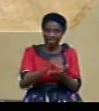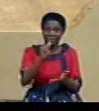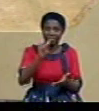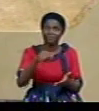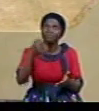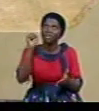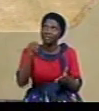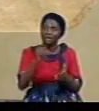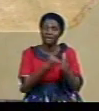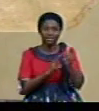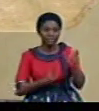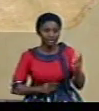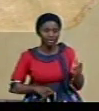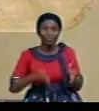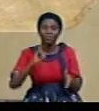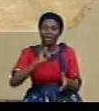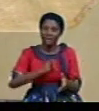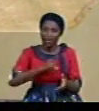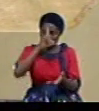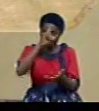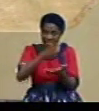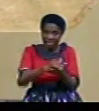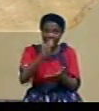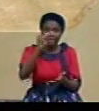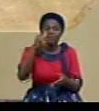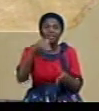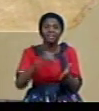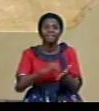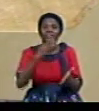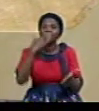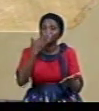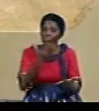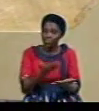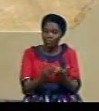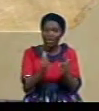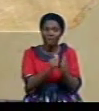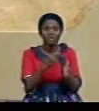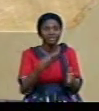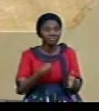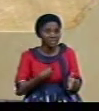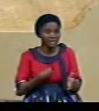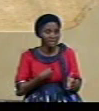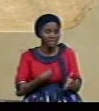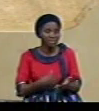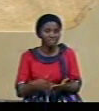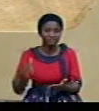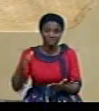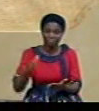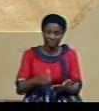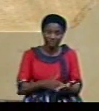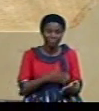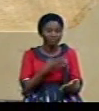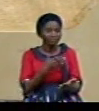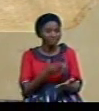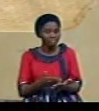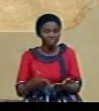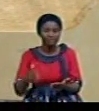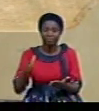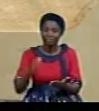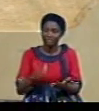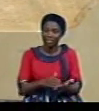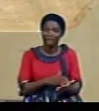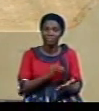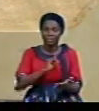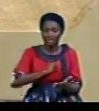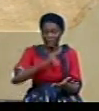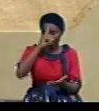I believe yes Lord I believe it is well with me it is where we